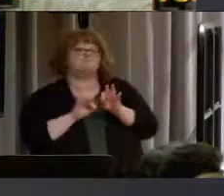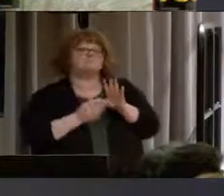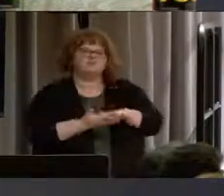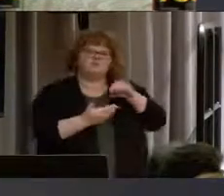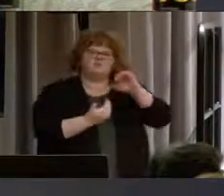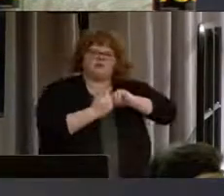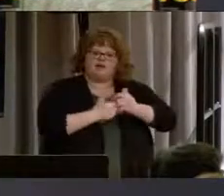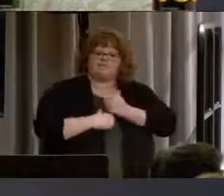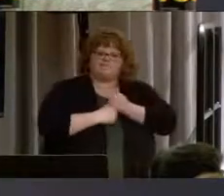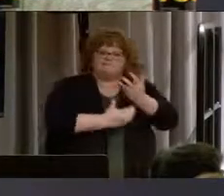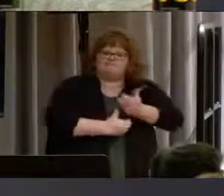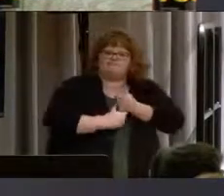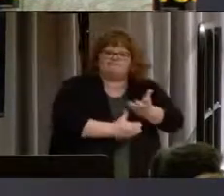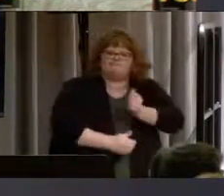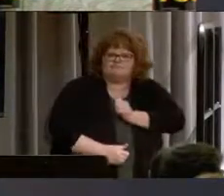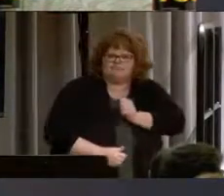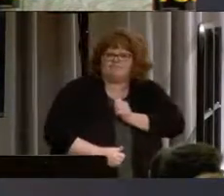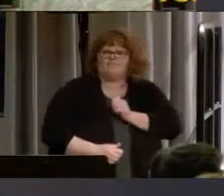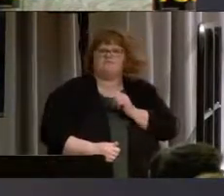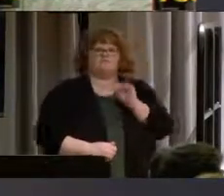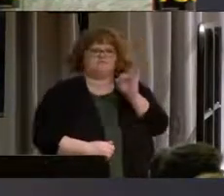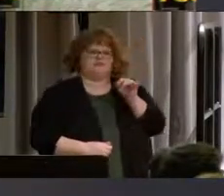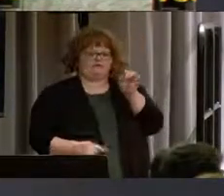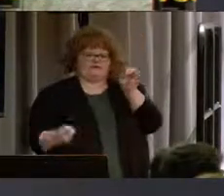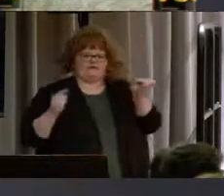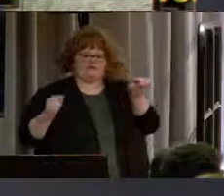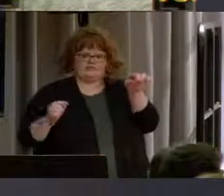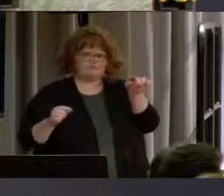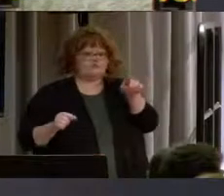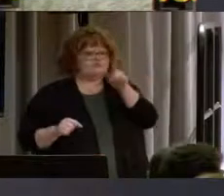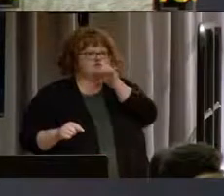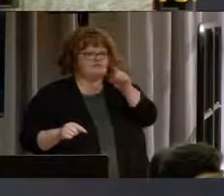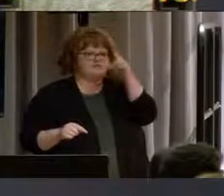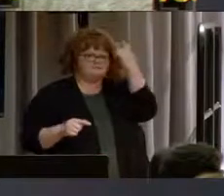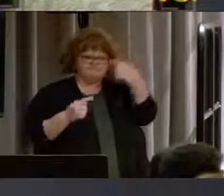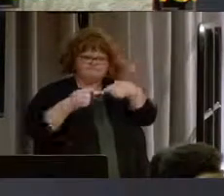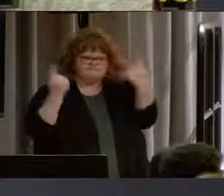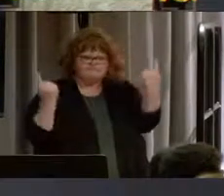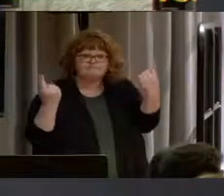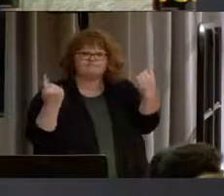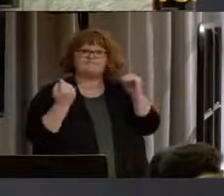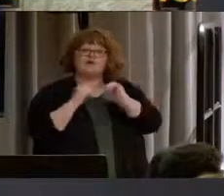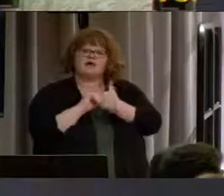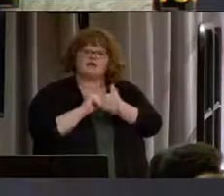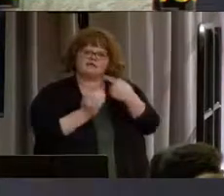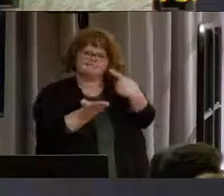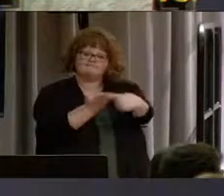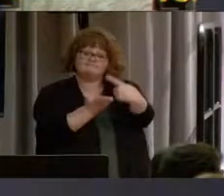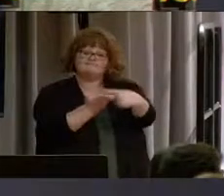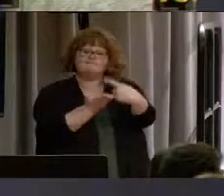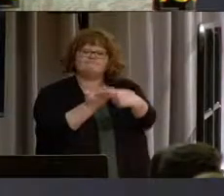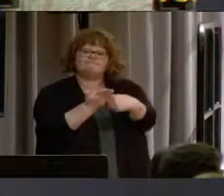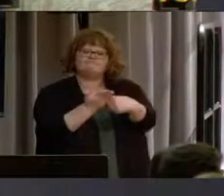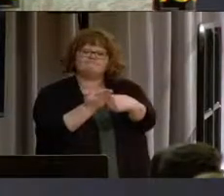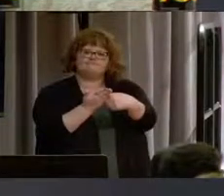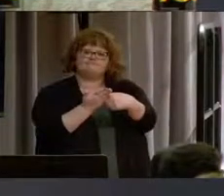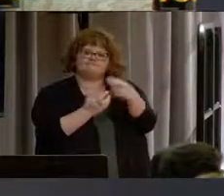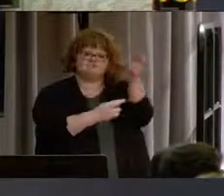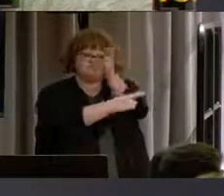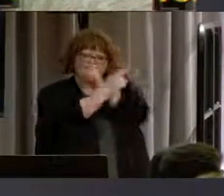dialogue of vehemently opposing points of view, but do it with respect and do it